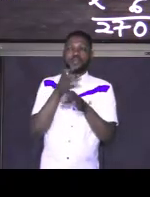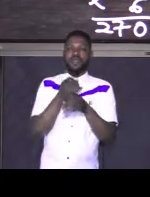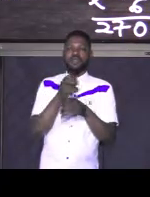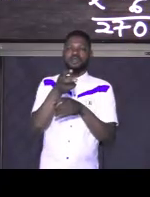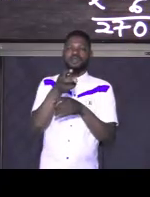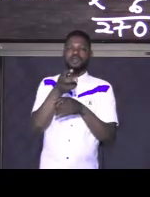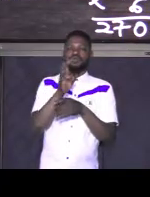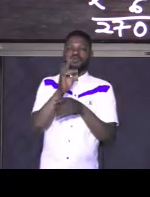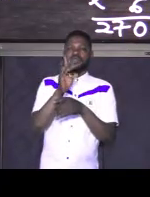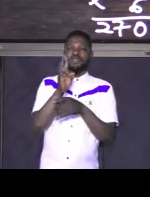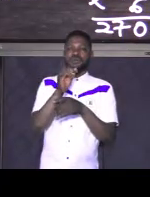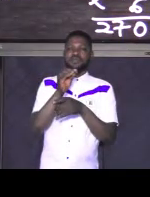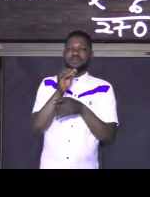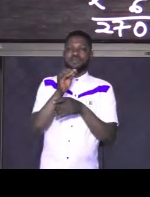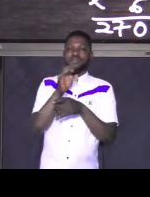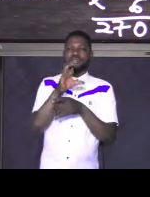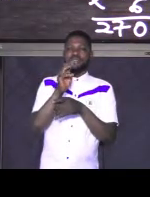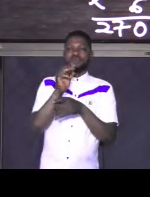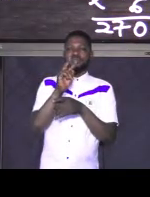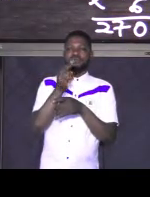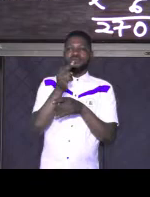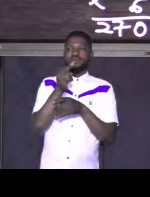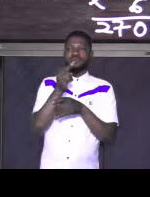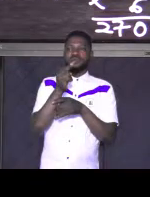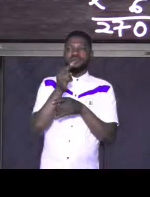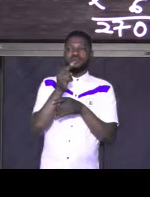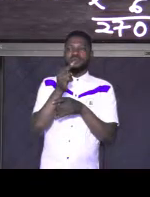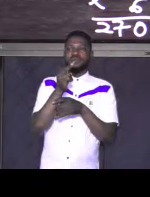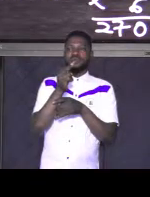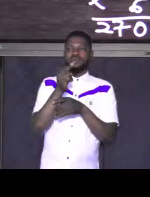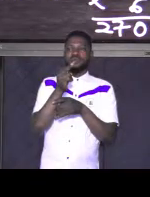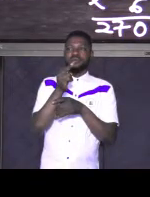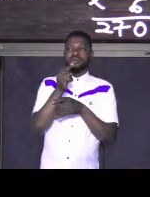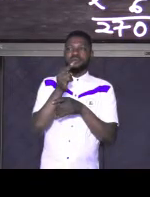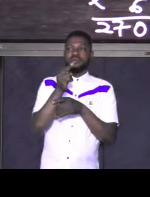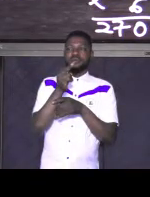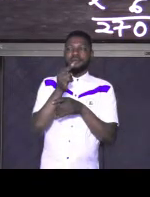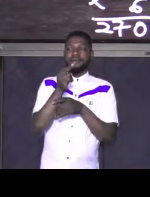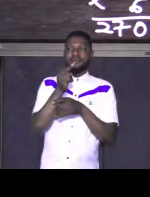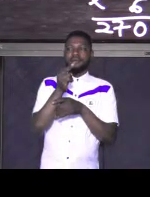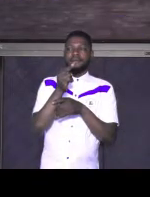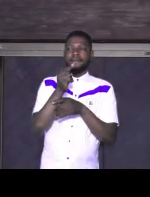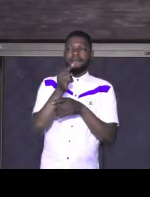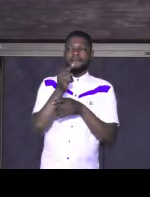get 270 centimeter squares.